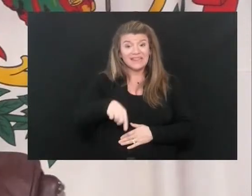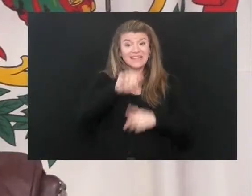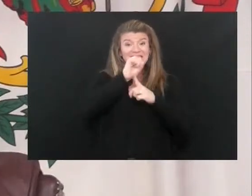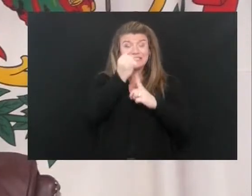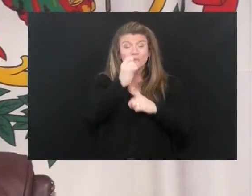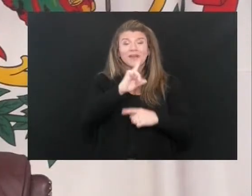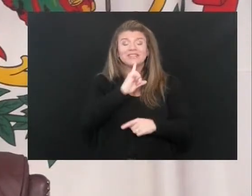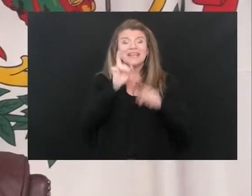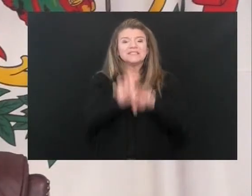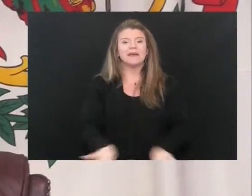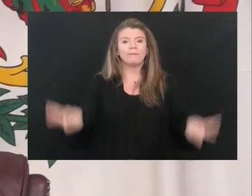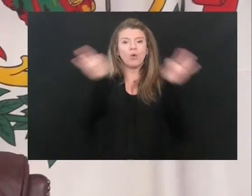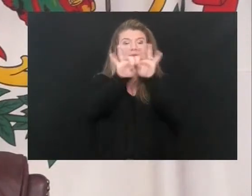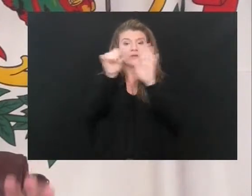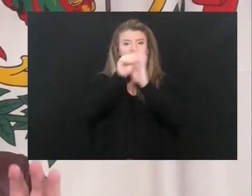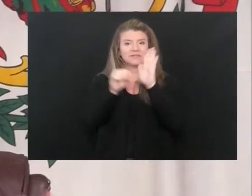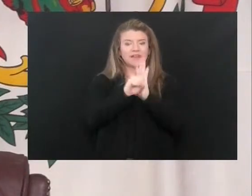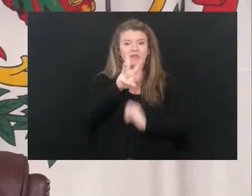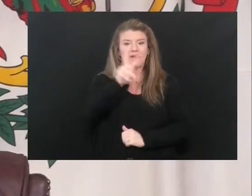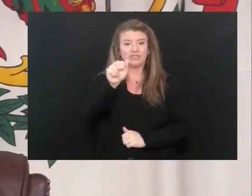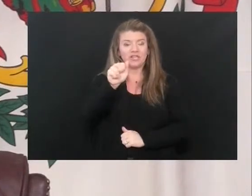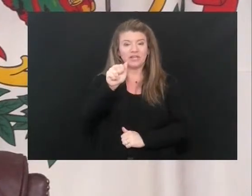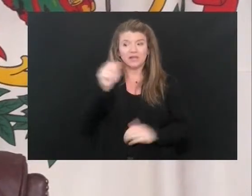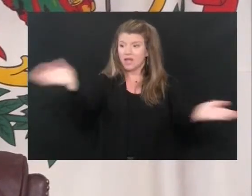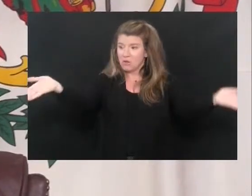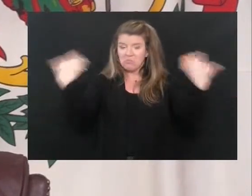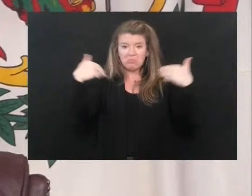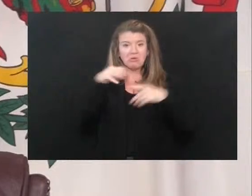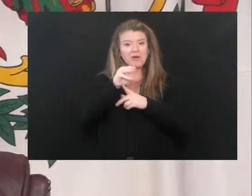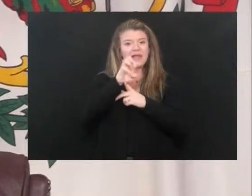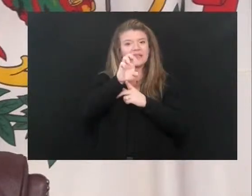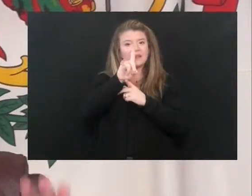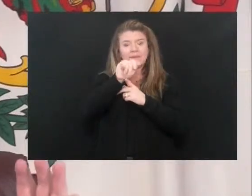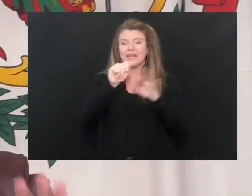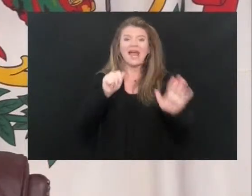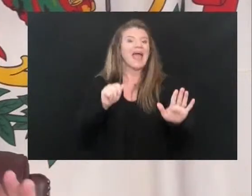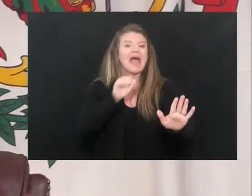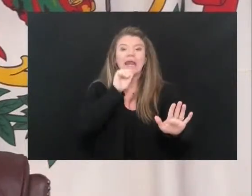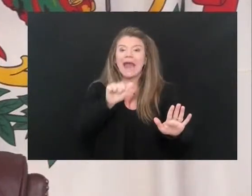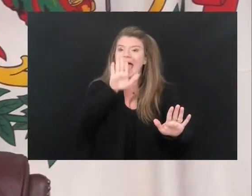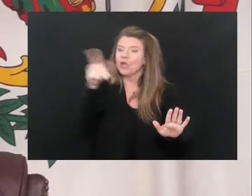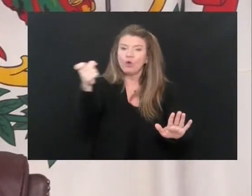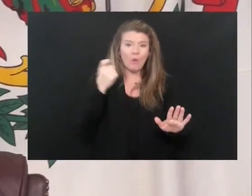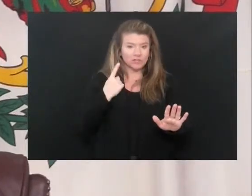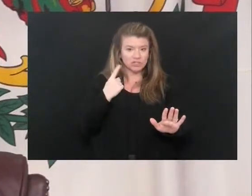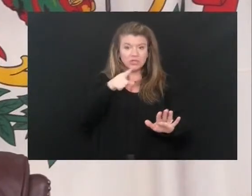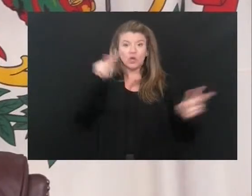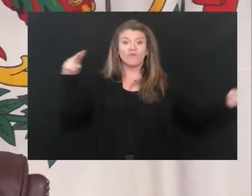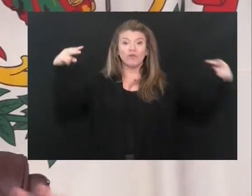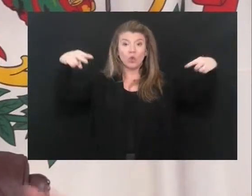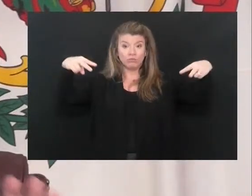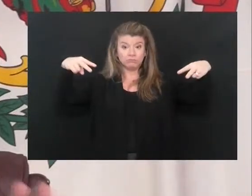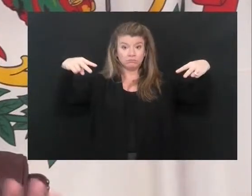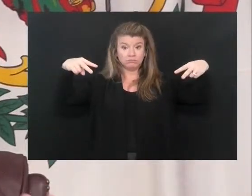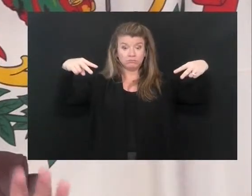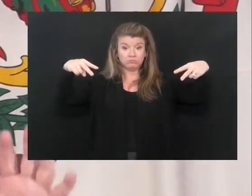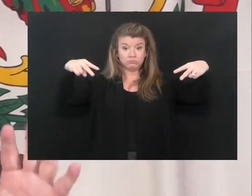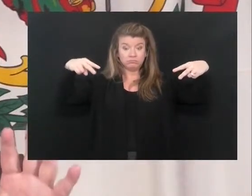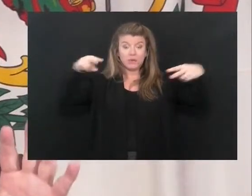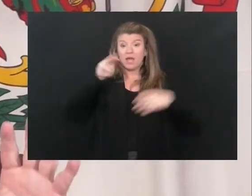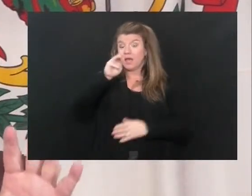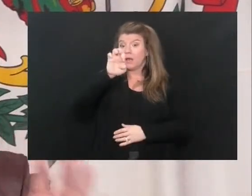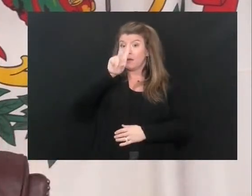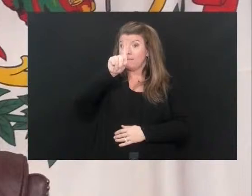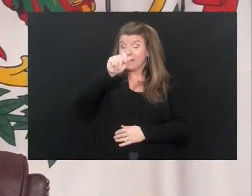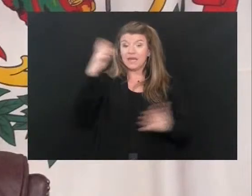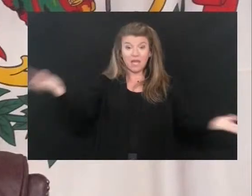to the state of West Virginia, it's unbelievable. Bring the media there, not for questions, just to view. Bring the media there. Let's